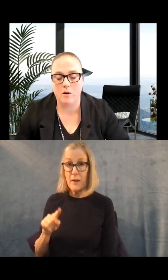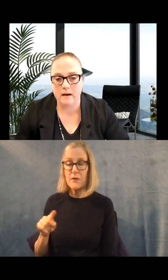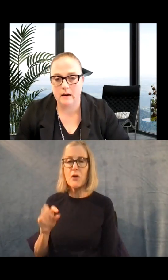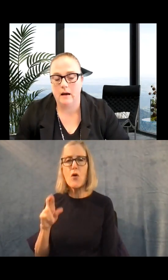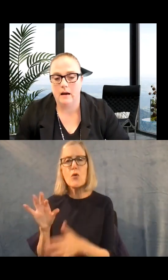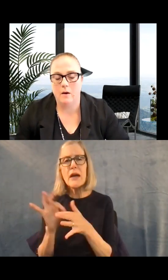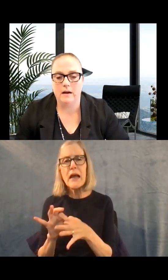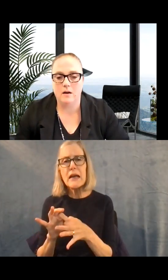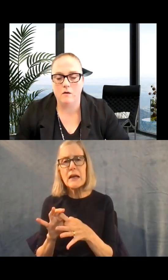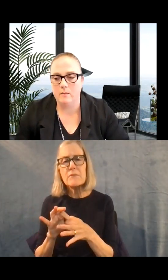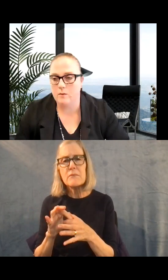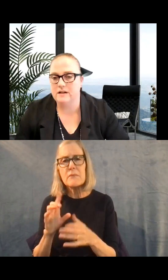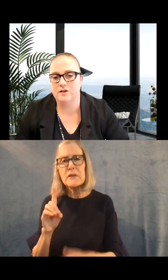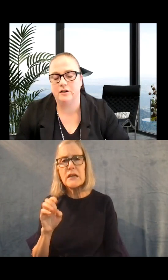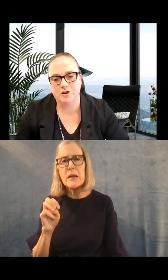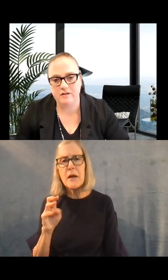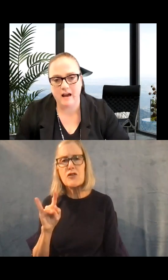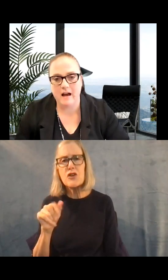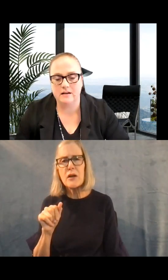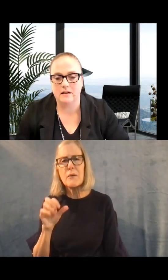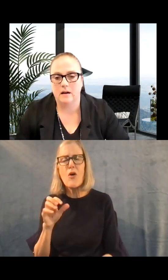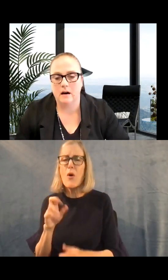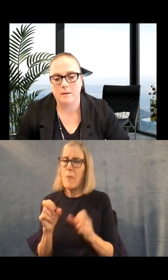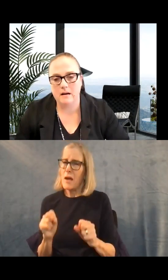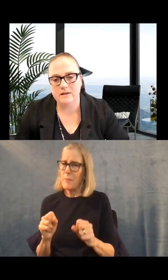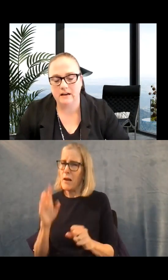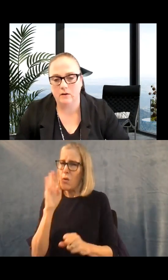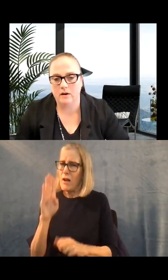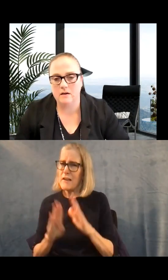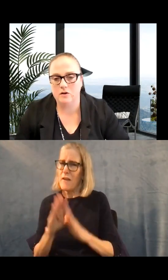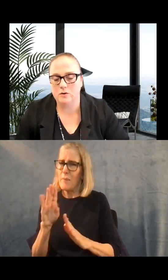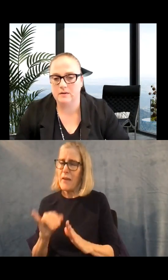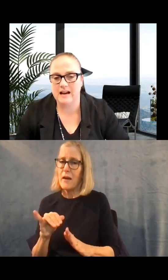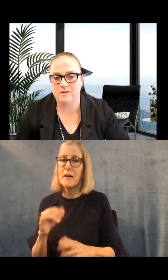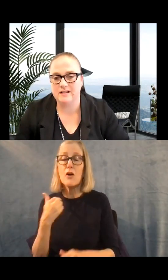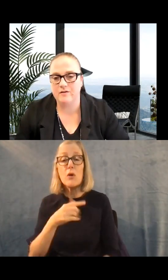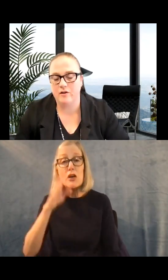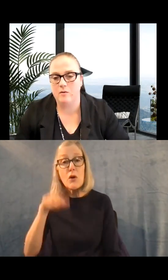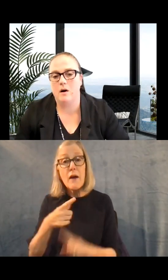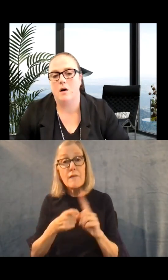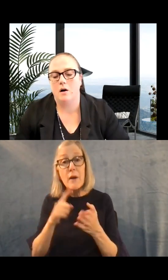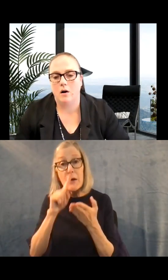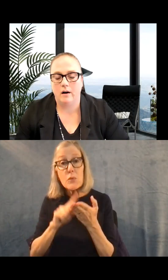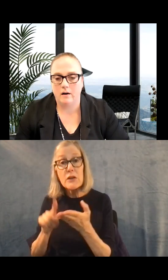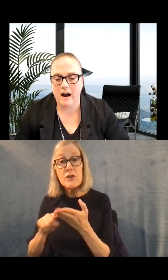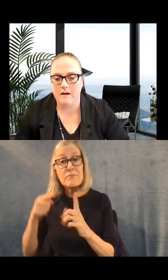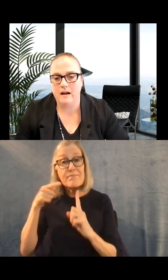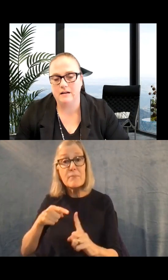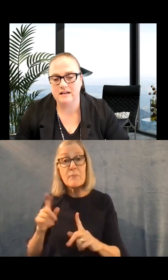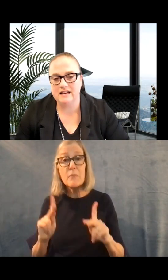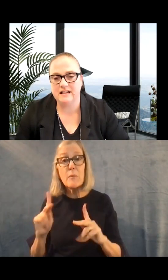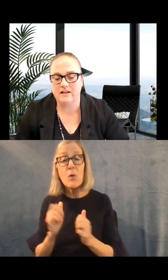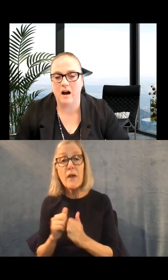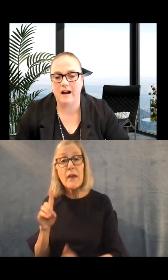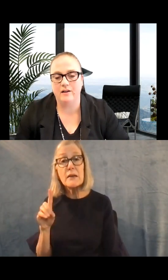to develop it. And we know from the research that in particular, individuals with Down syndrome have